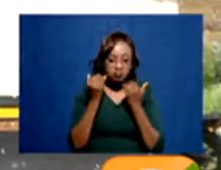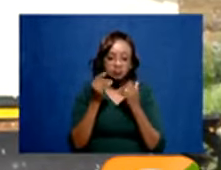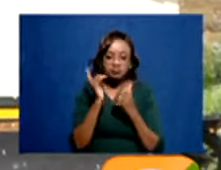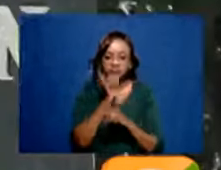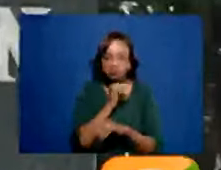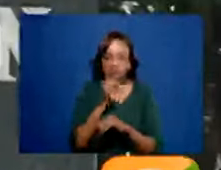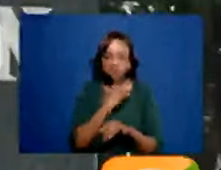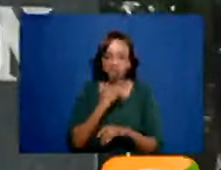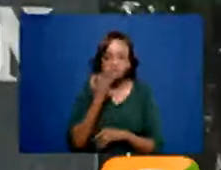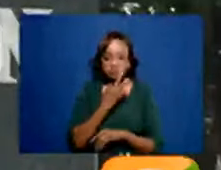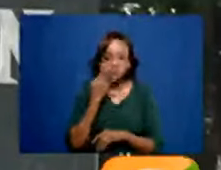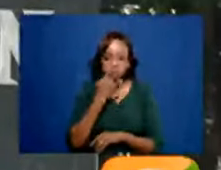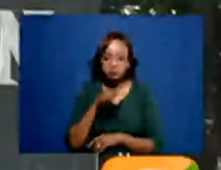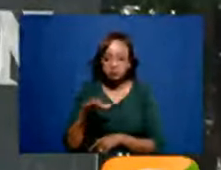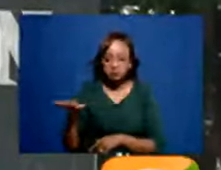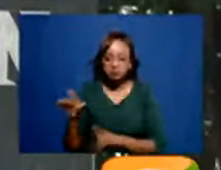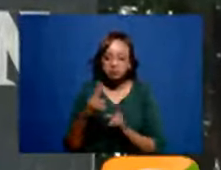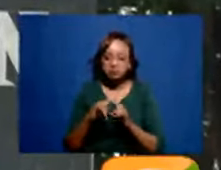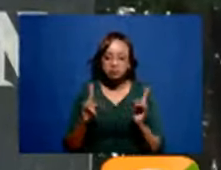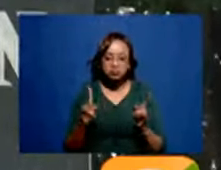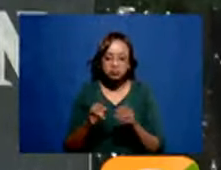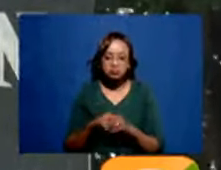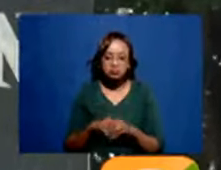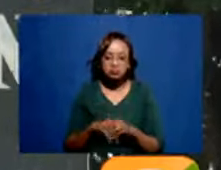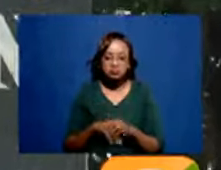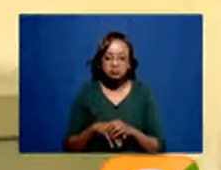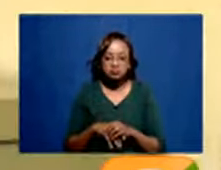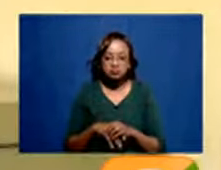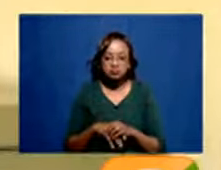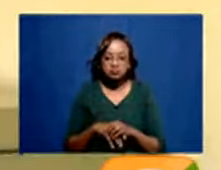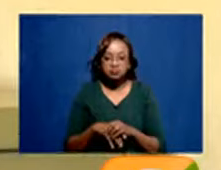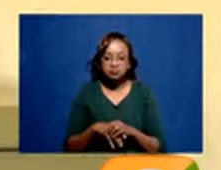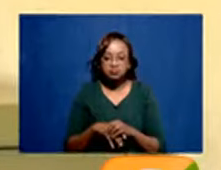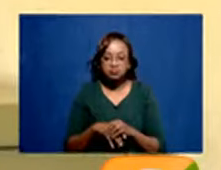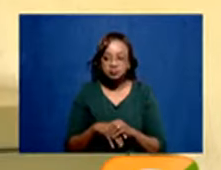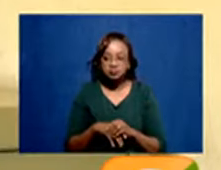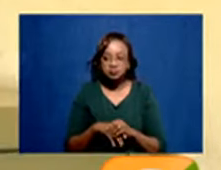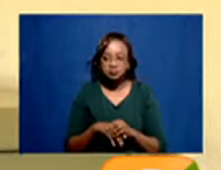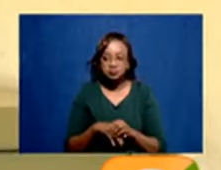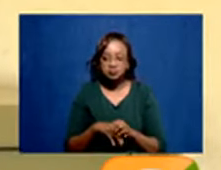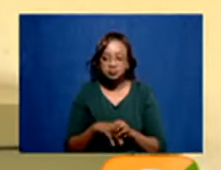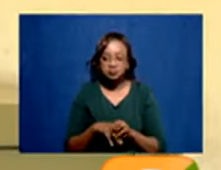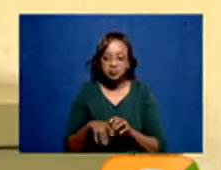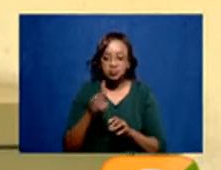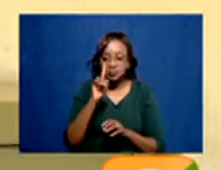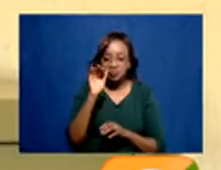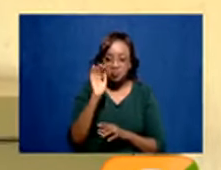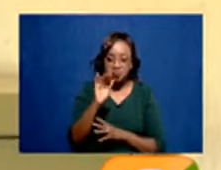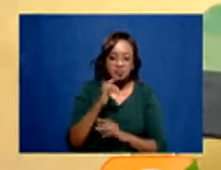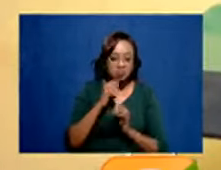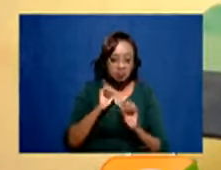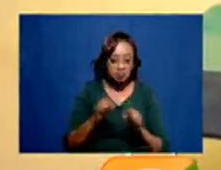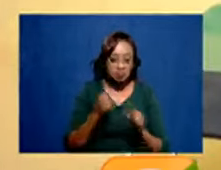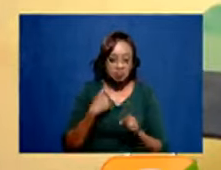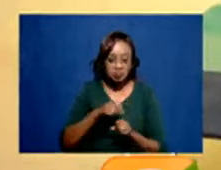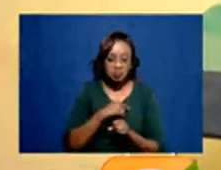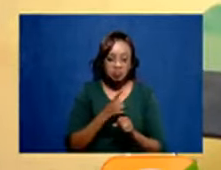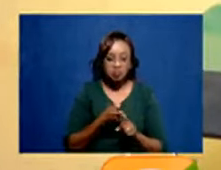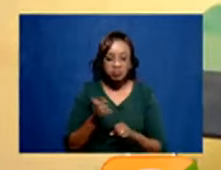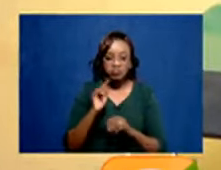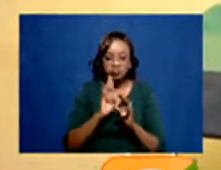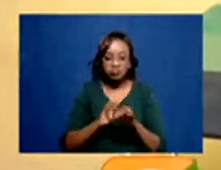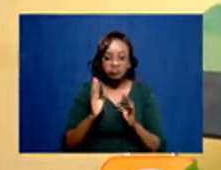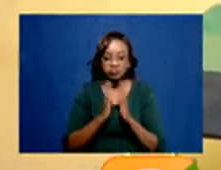Court on Wednesday. However, as they awaited their transfer, one of them requested to use the washrooms. As they were turning one